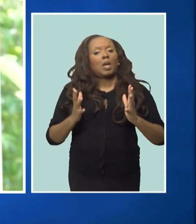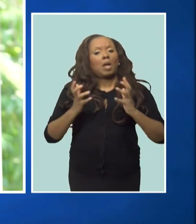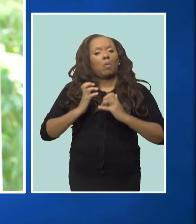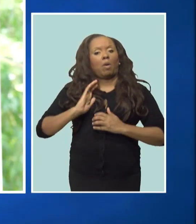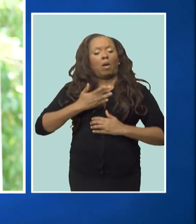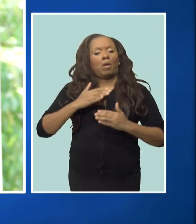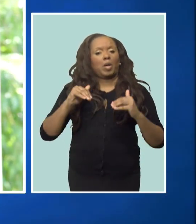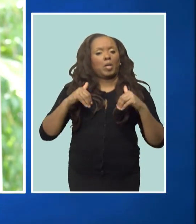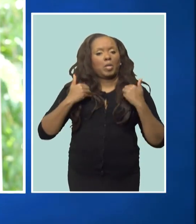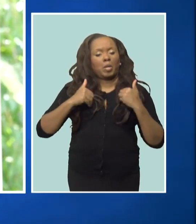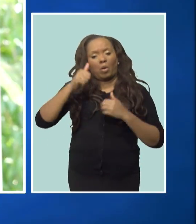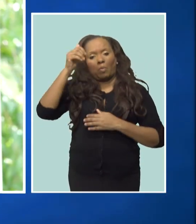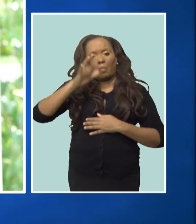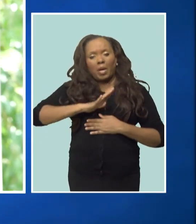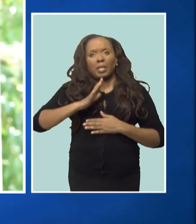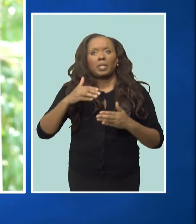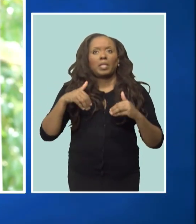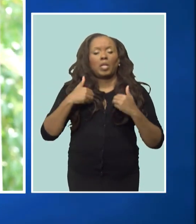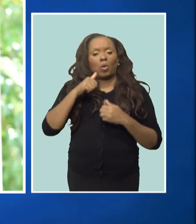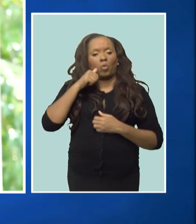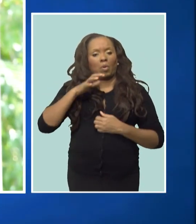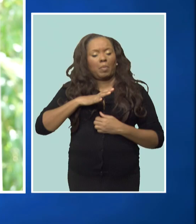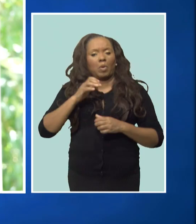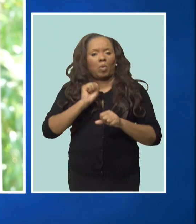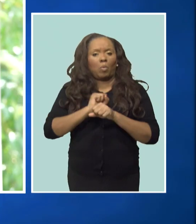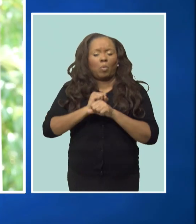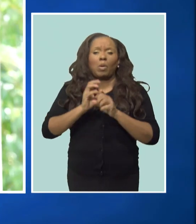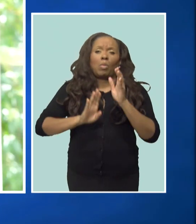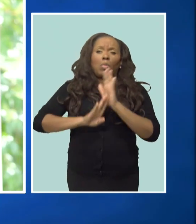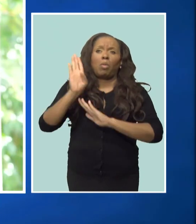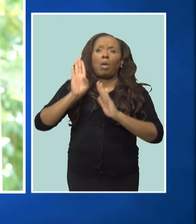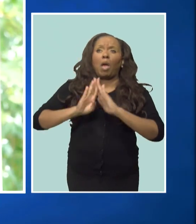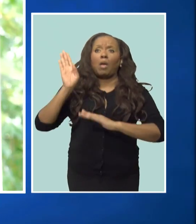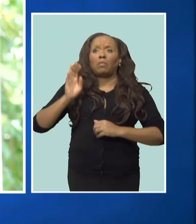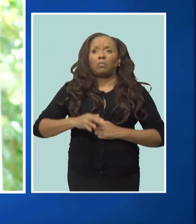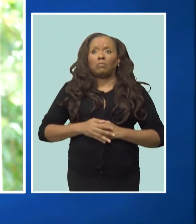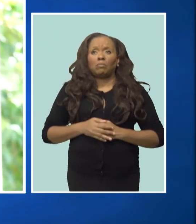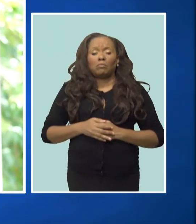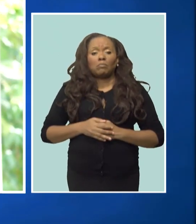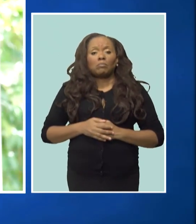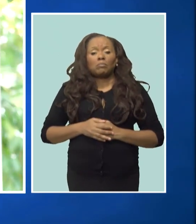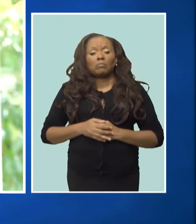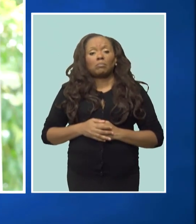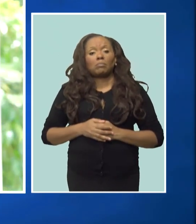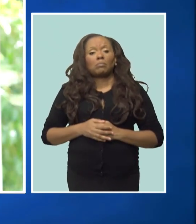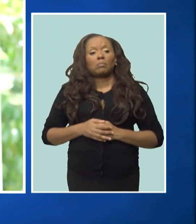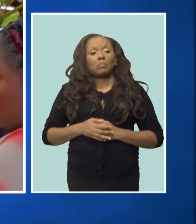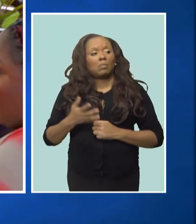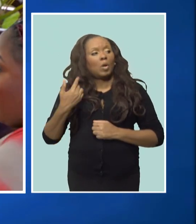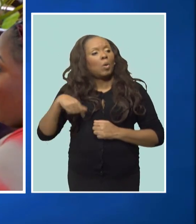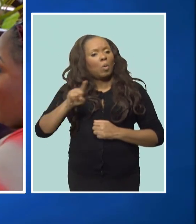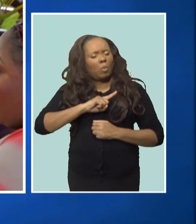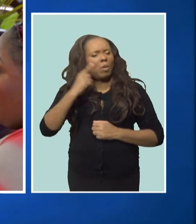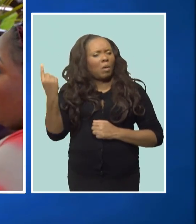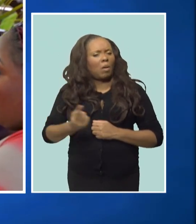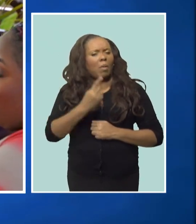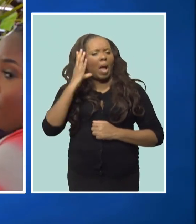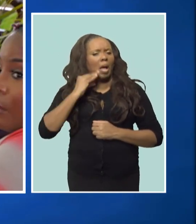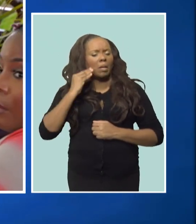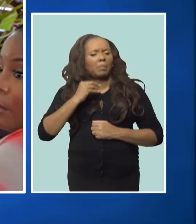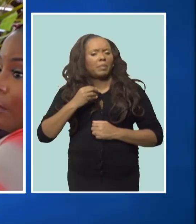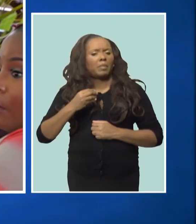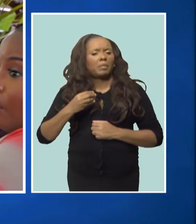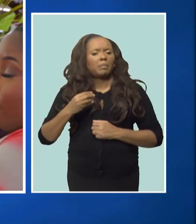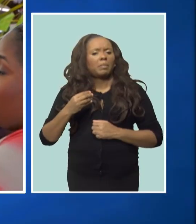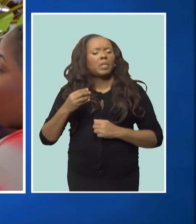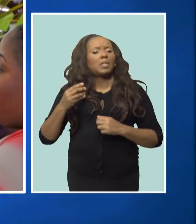troubled times is not an exaggeration. It's not to suggest that we haven't always lived in troubled times. Different